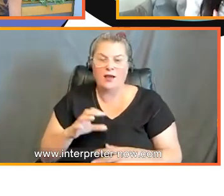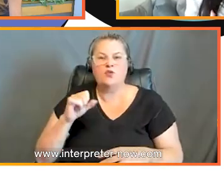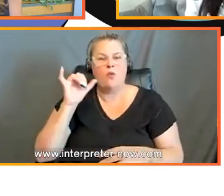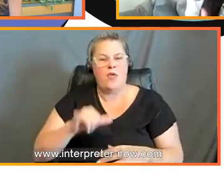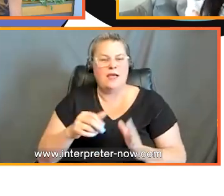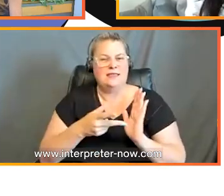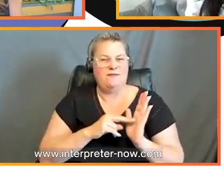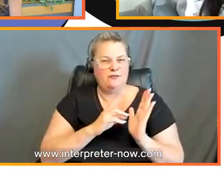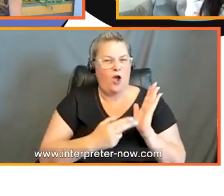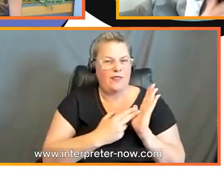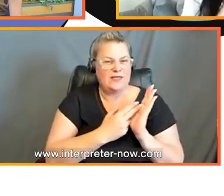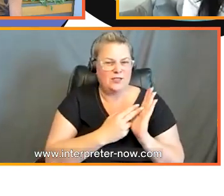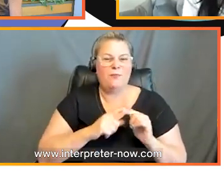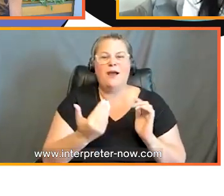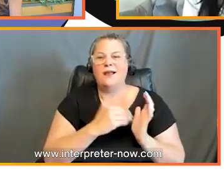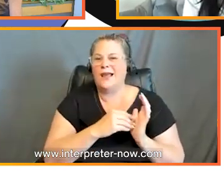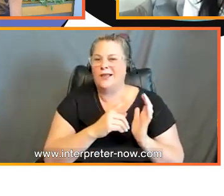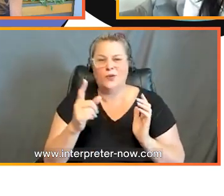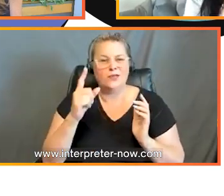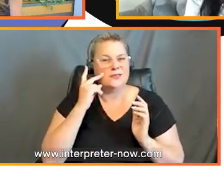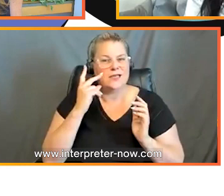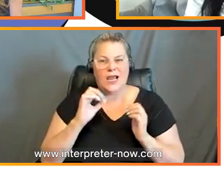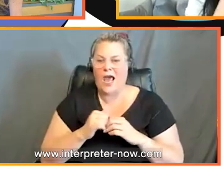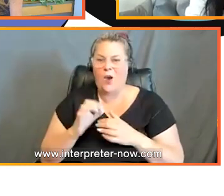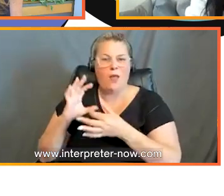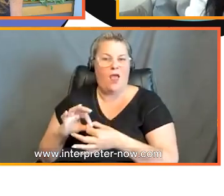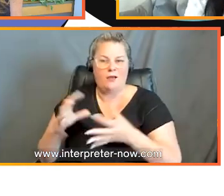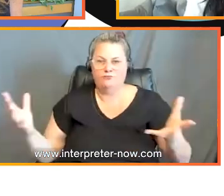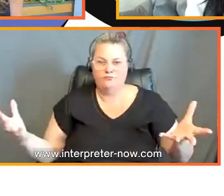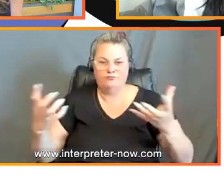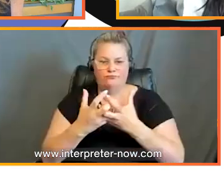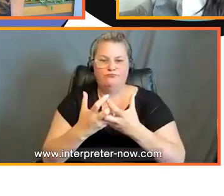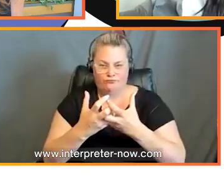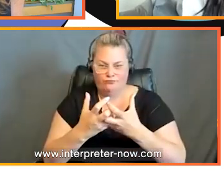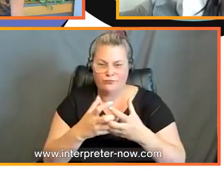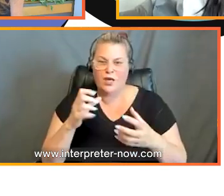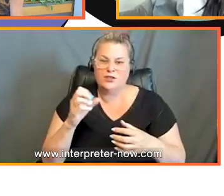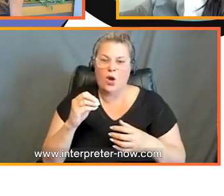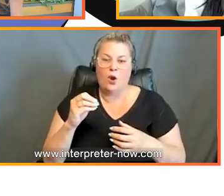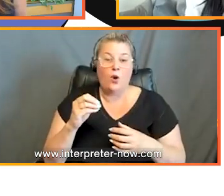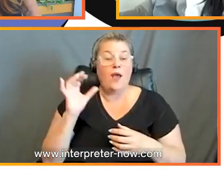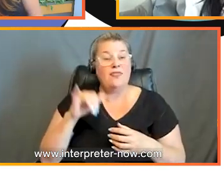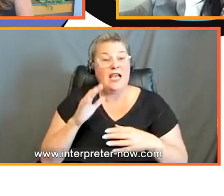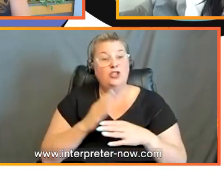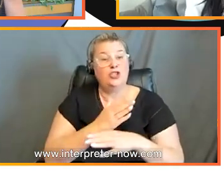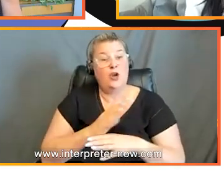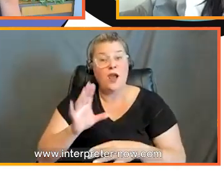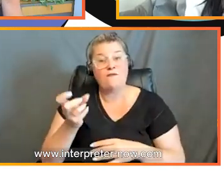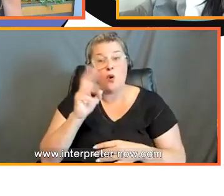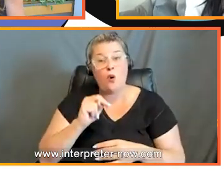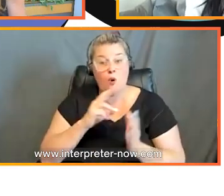so again, so that's the definition of authenticity. And again, you can see how it's so directly tied to belonging. And